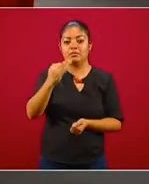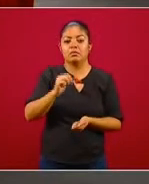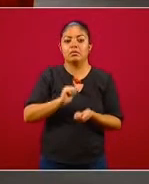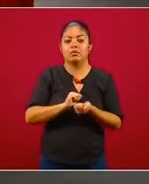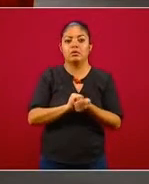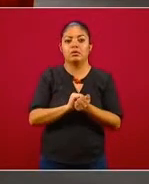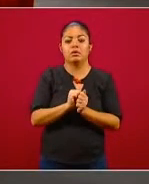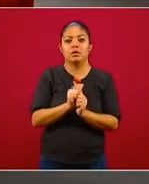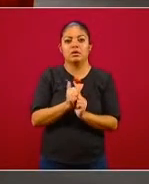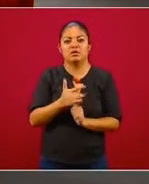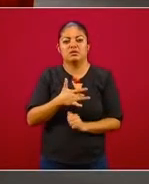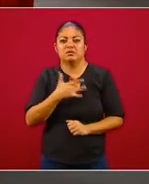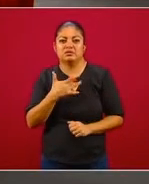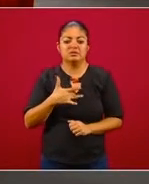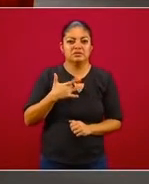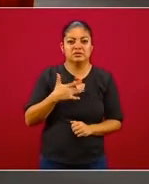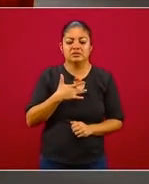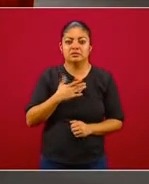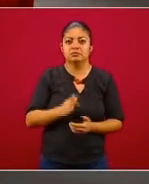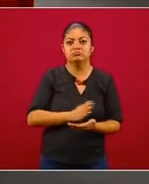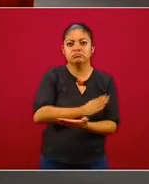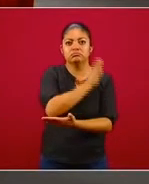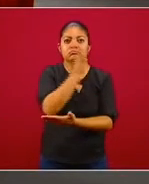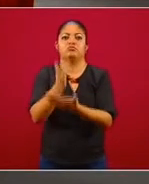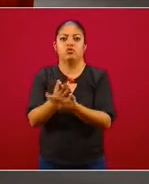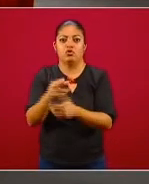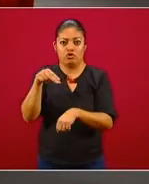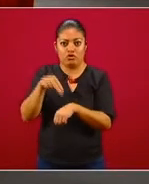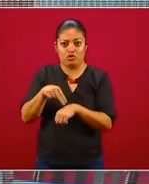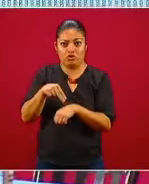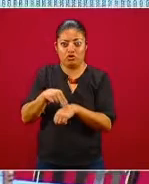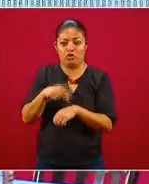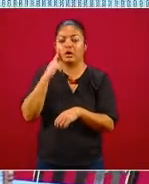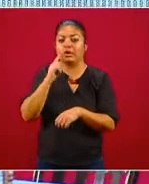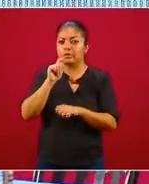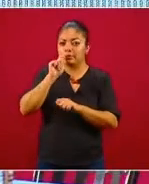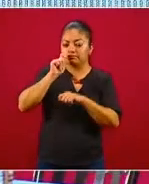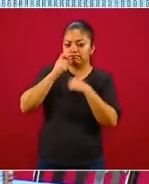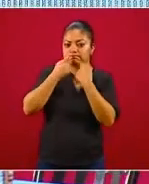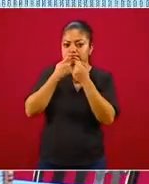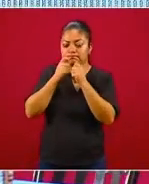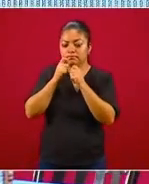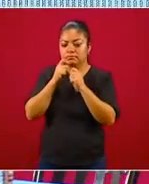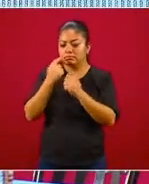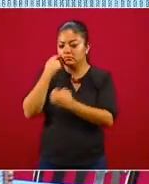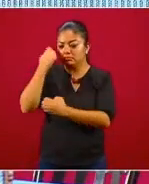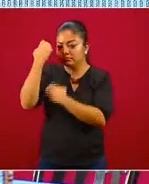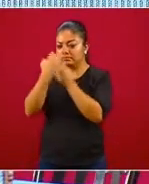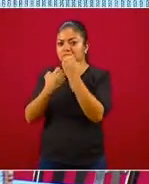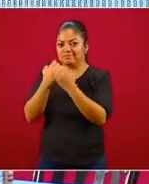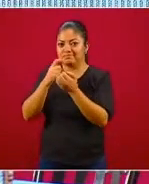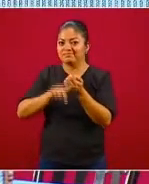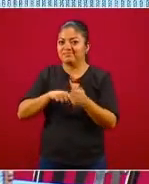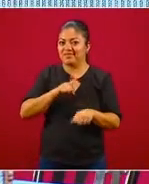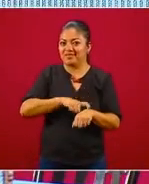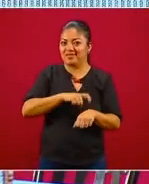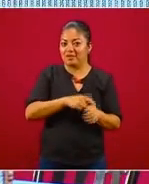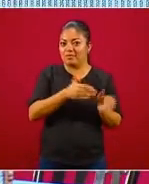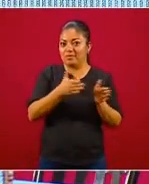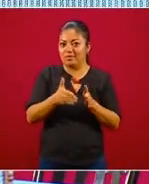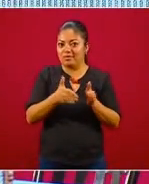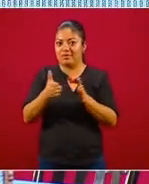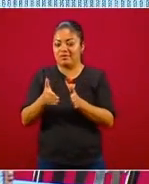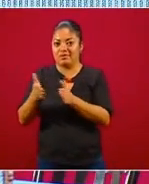So always taking into account that there is a certain period of time between the moment the person starts developing symptoms and then the